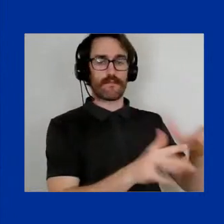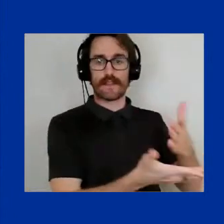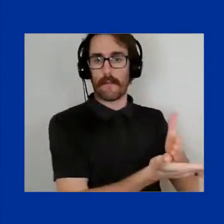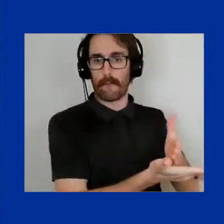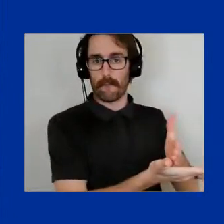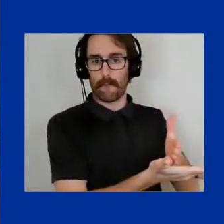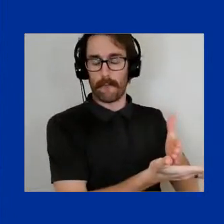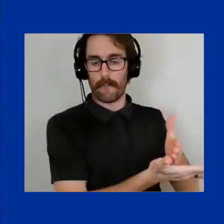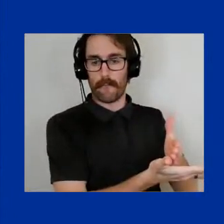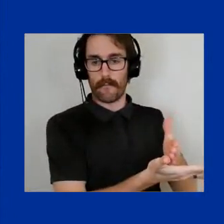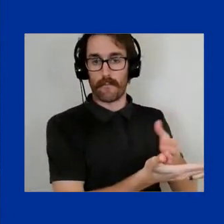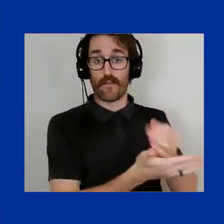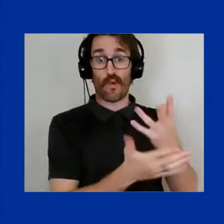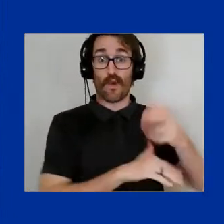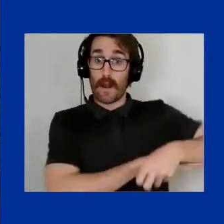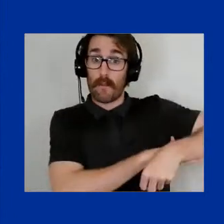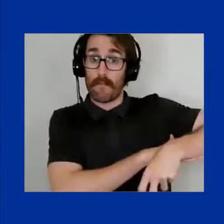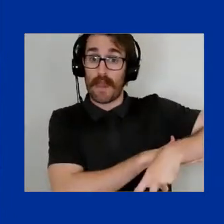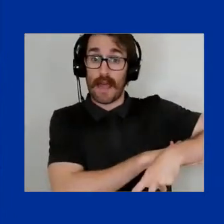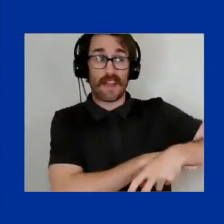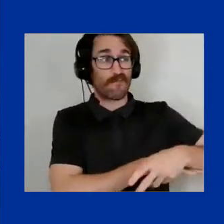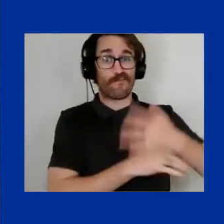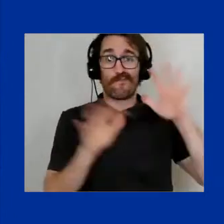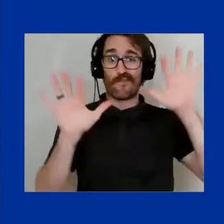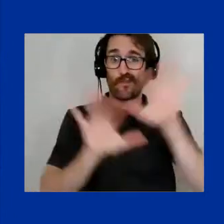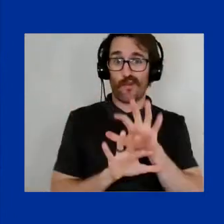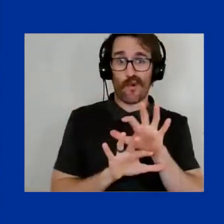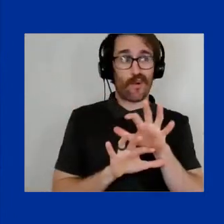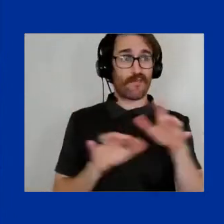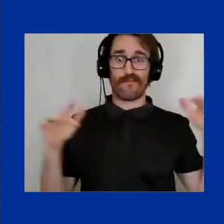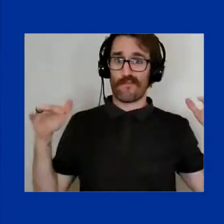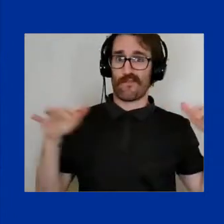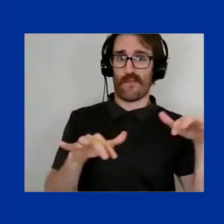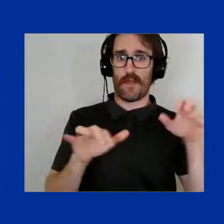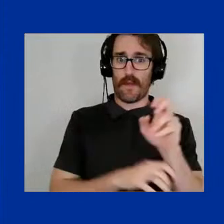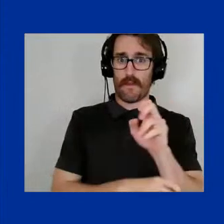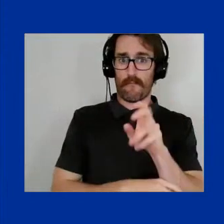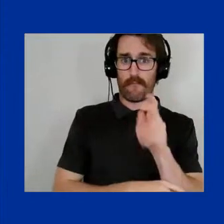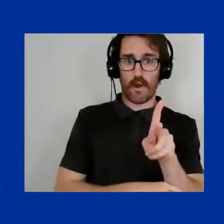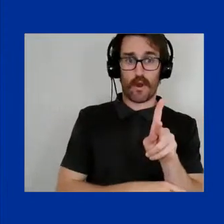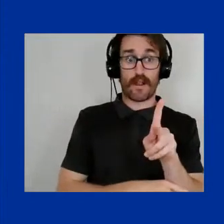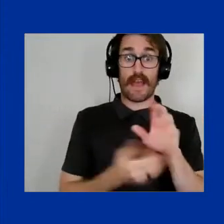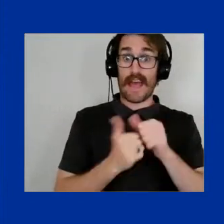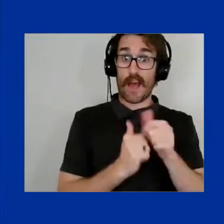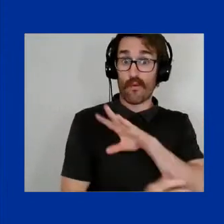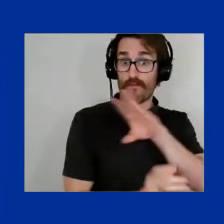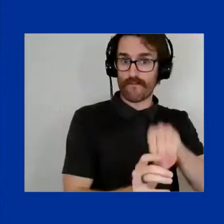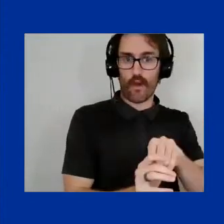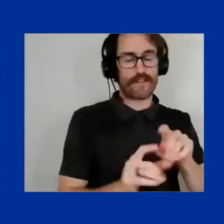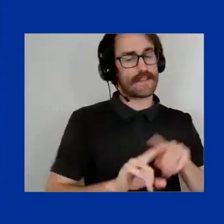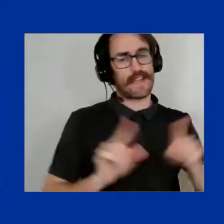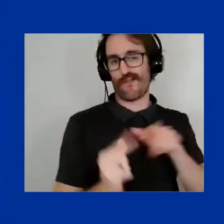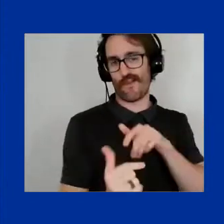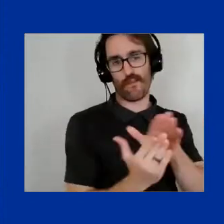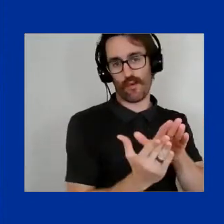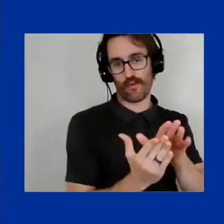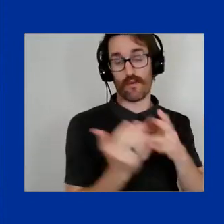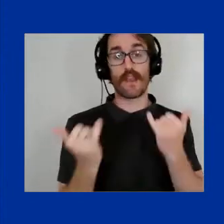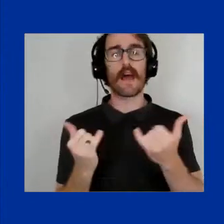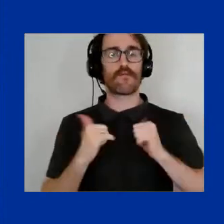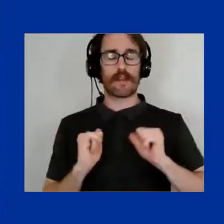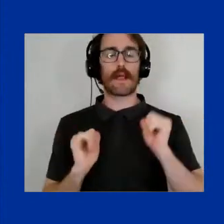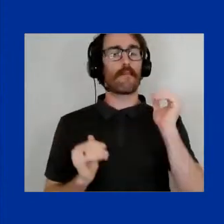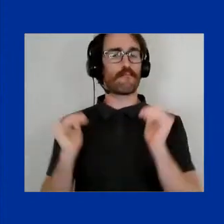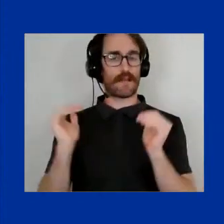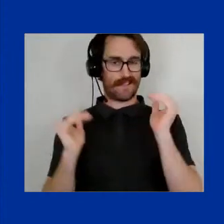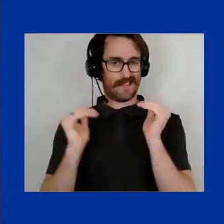midnight going into a park when it's dark, and it's a completely different intervention that's required then. So I think it's a balanced approach, Pat,